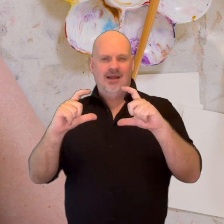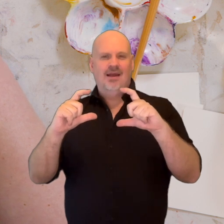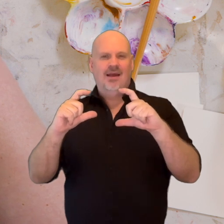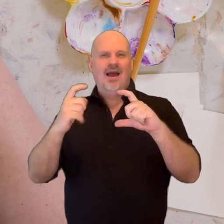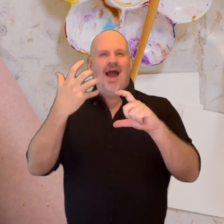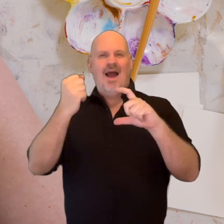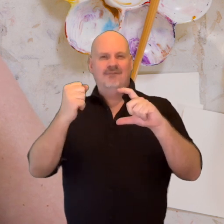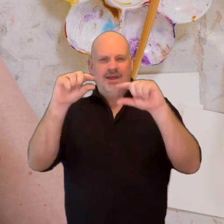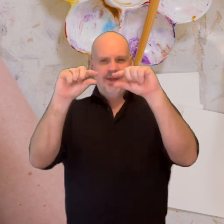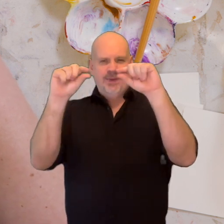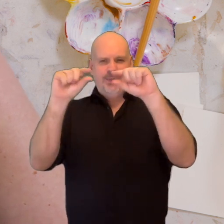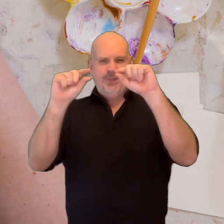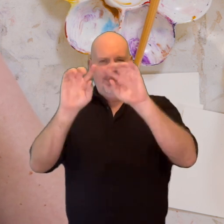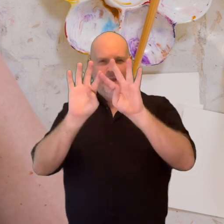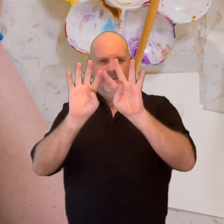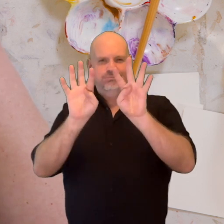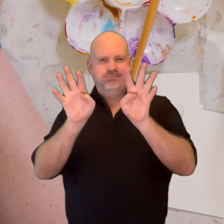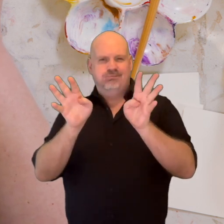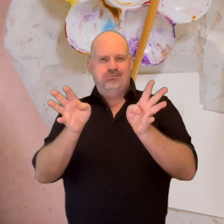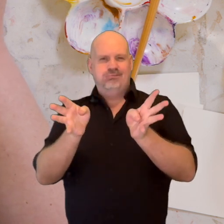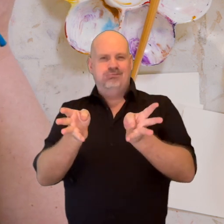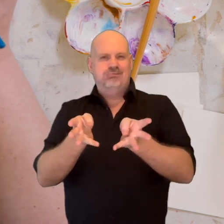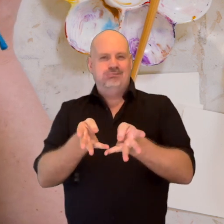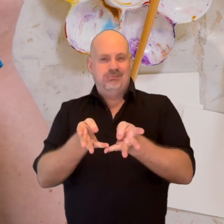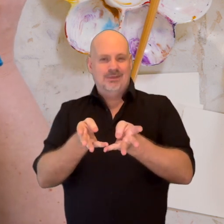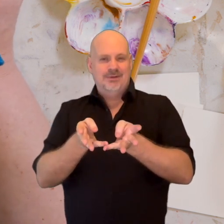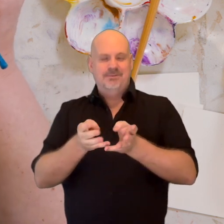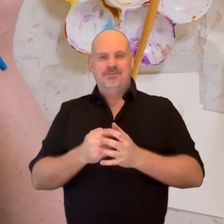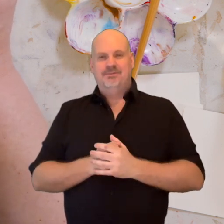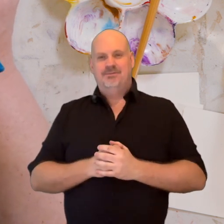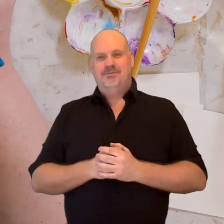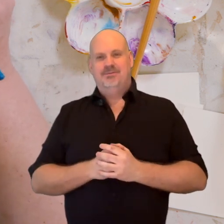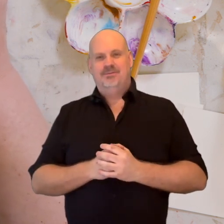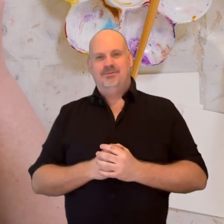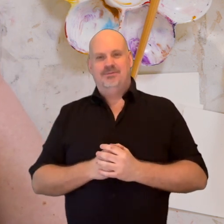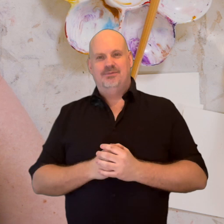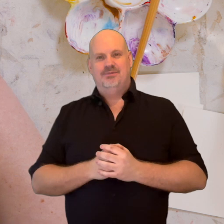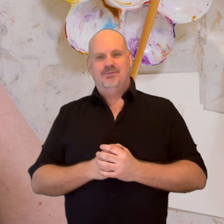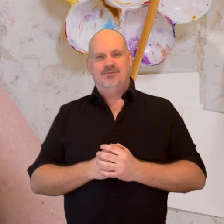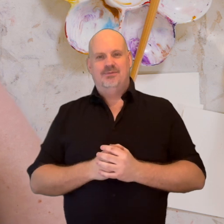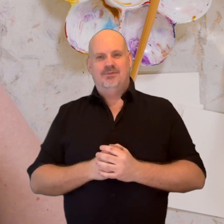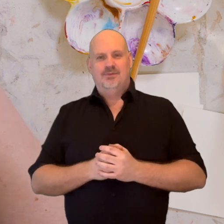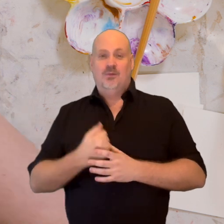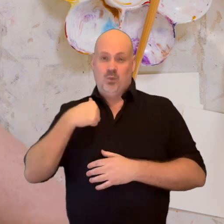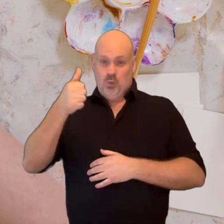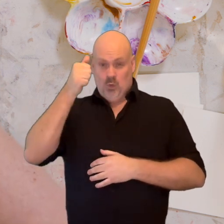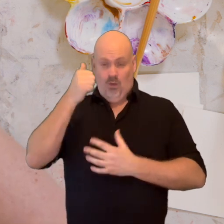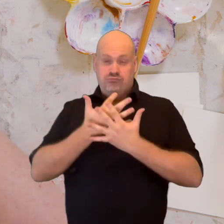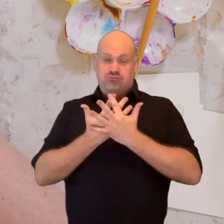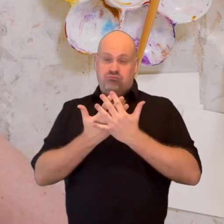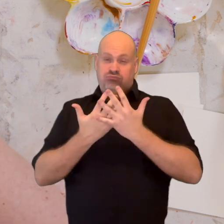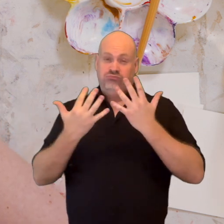these delicate little petals around the outside. I know loads of people have